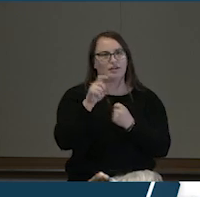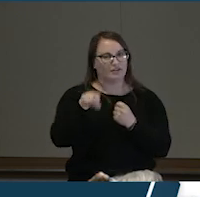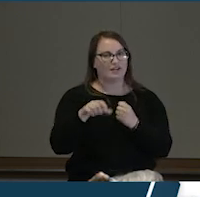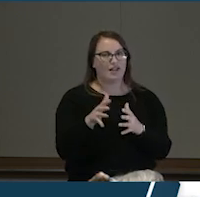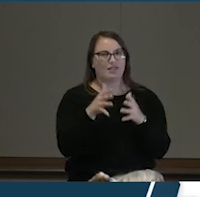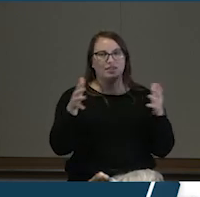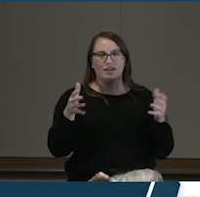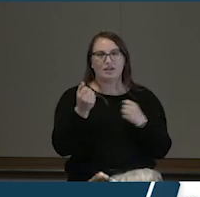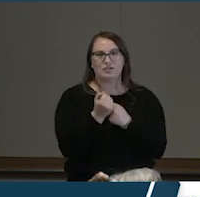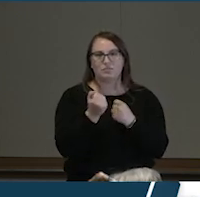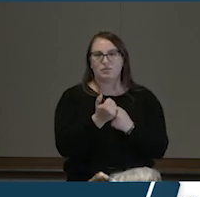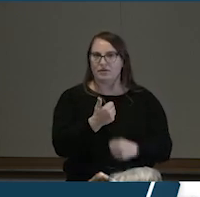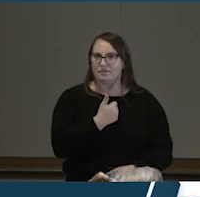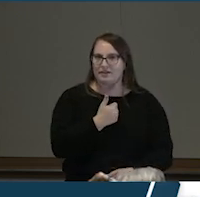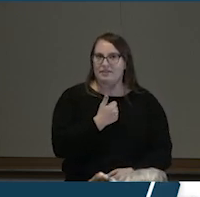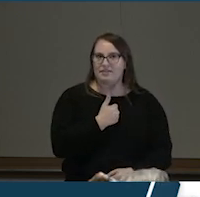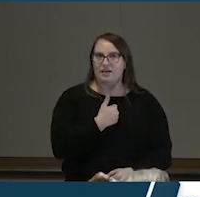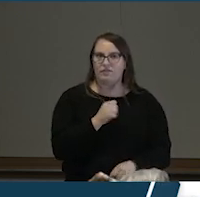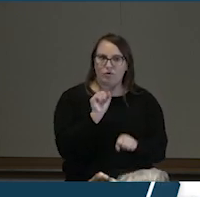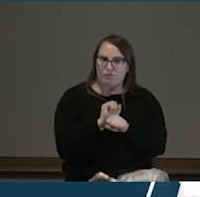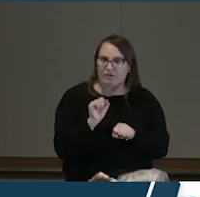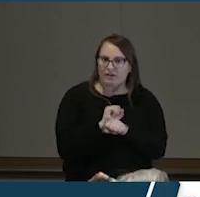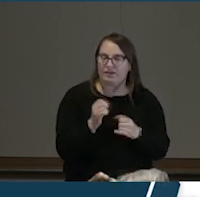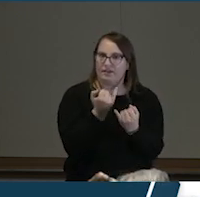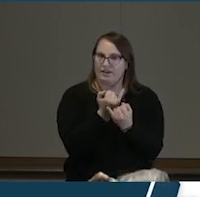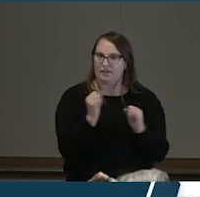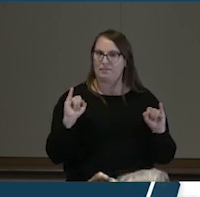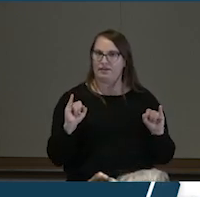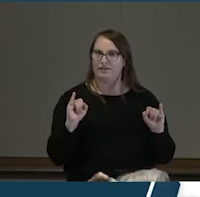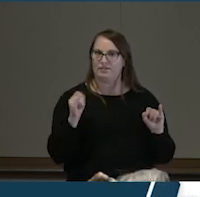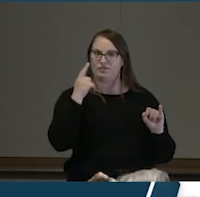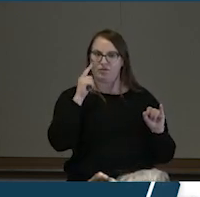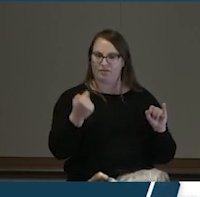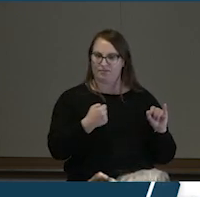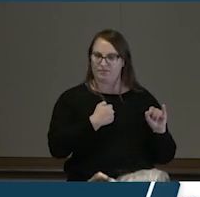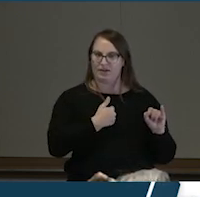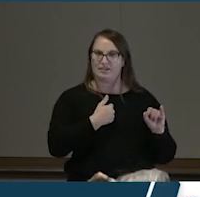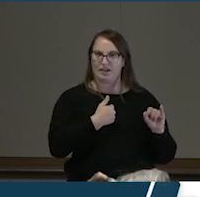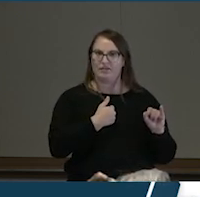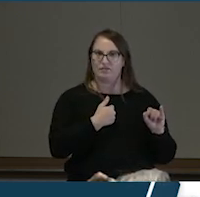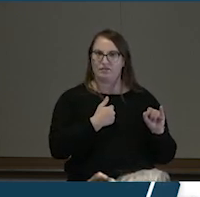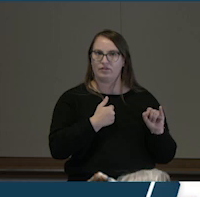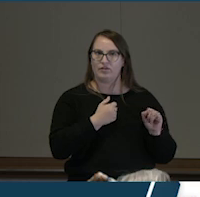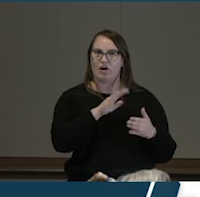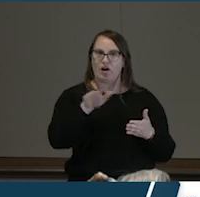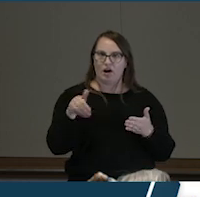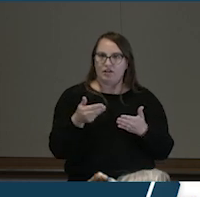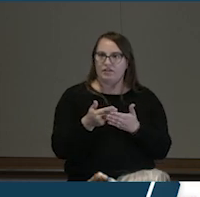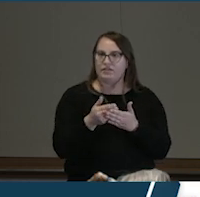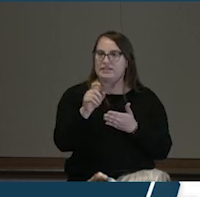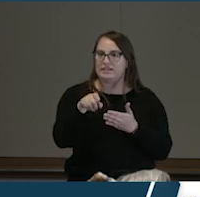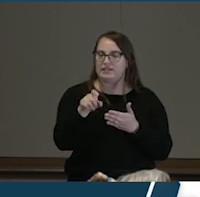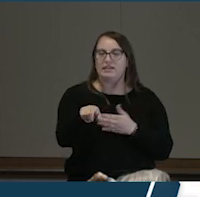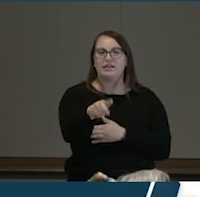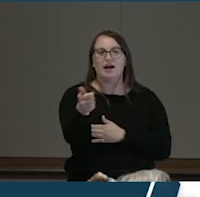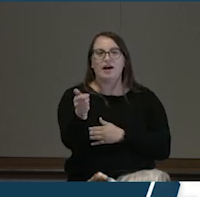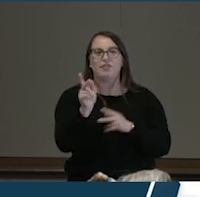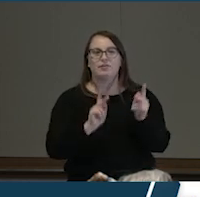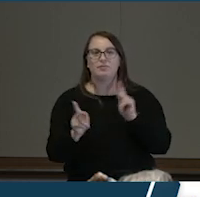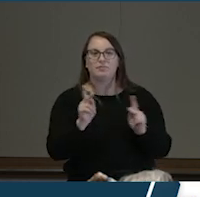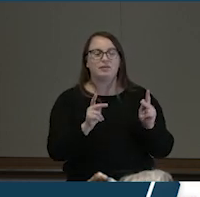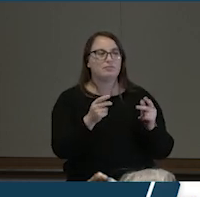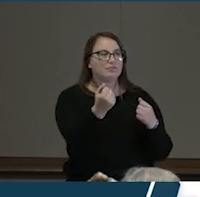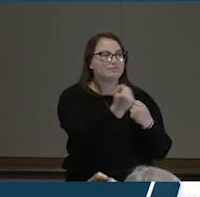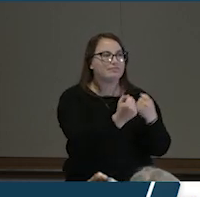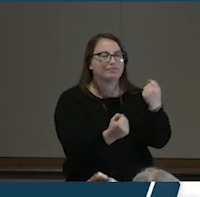being independent is like really a bunch of nonsense. We're all interdependent. We all need other people to help us live life, do